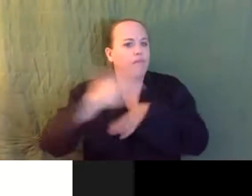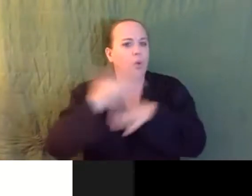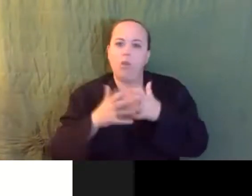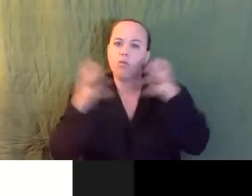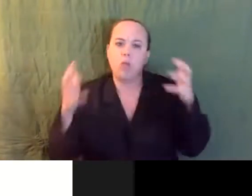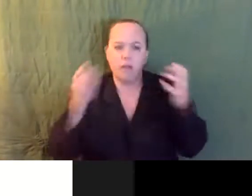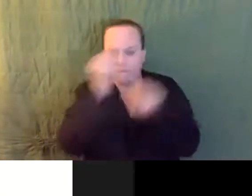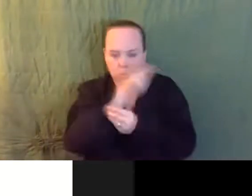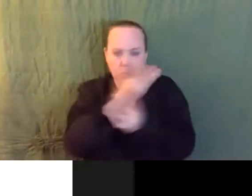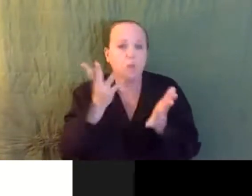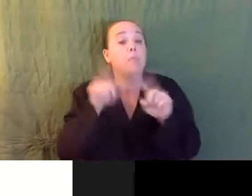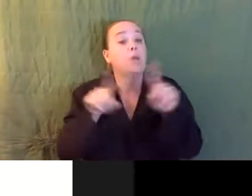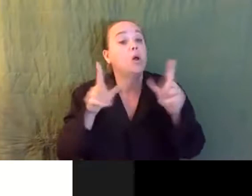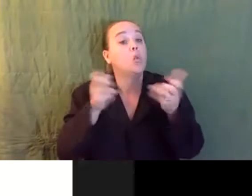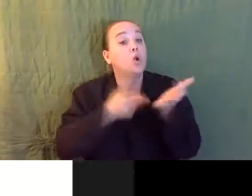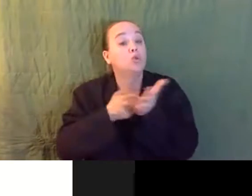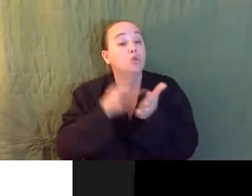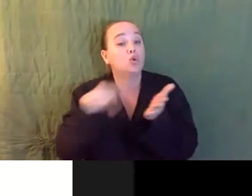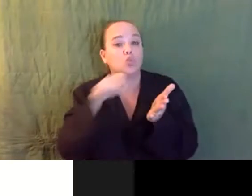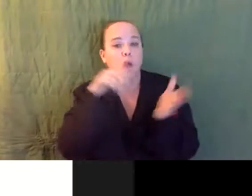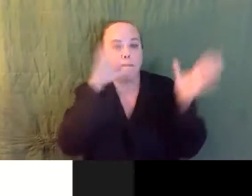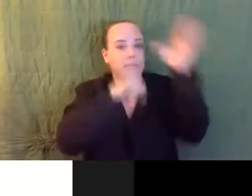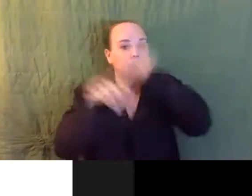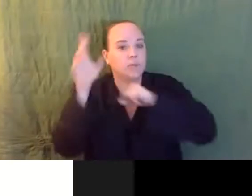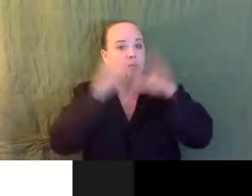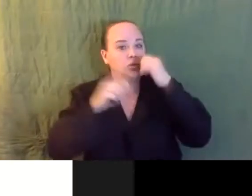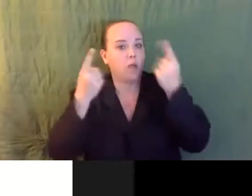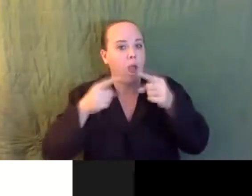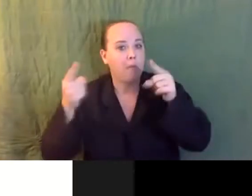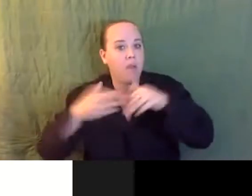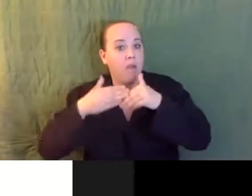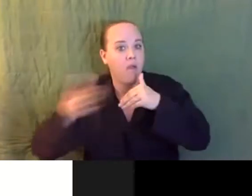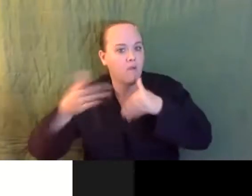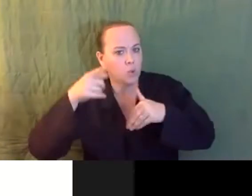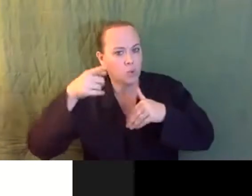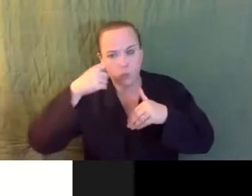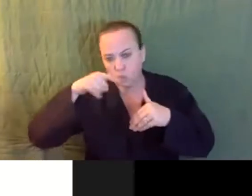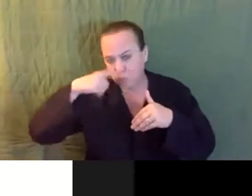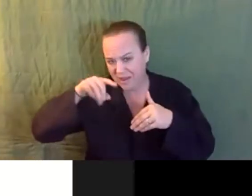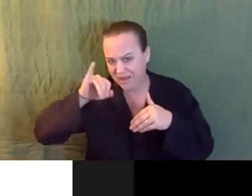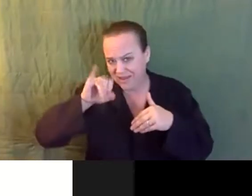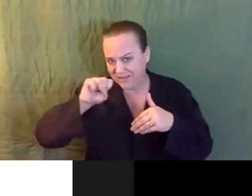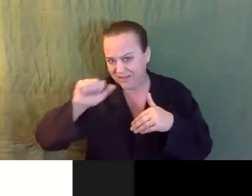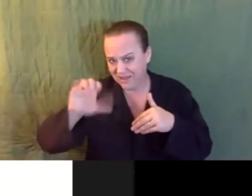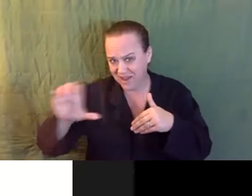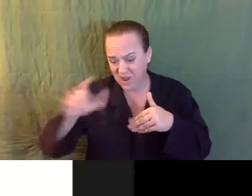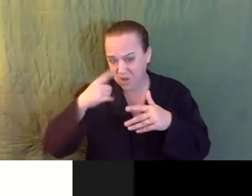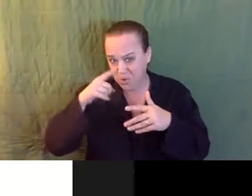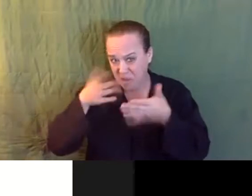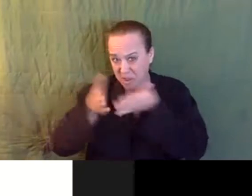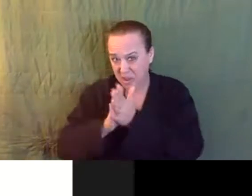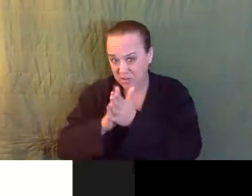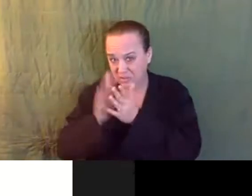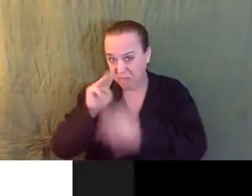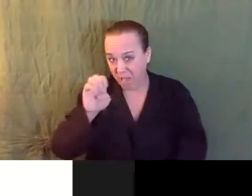I want to make sure that y'all don't miss out on anything that happens after this. Isaac, do you mind checking in with Melanie